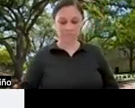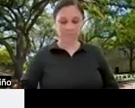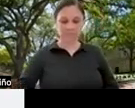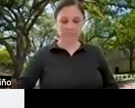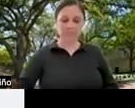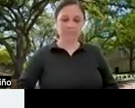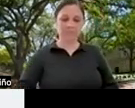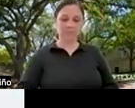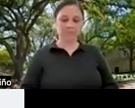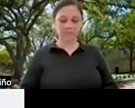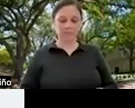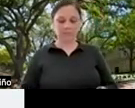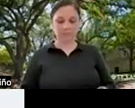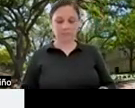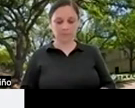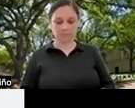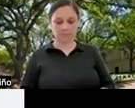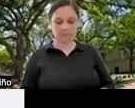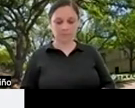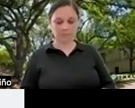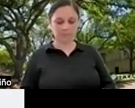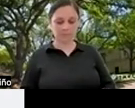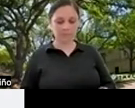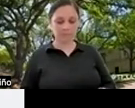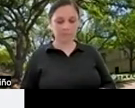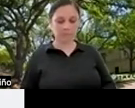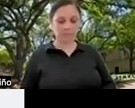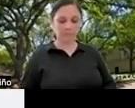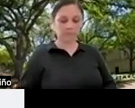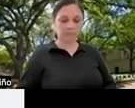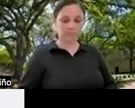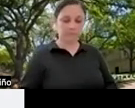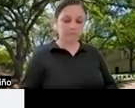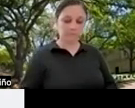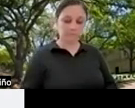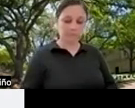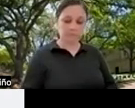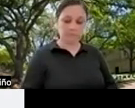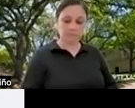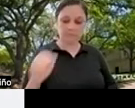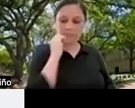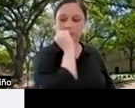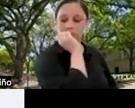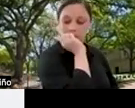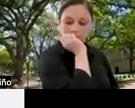help me sort it through, is just something to indicate that